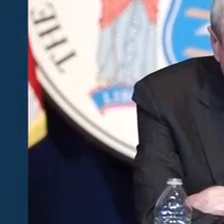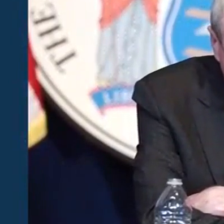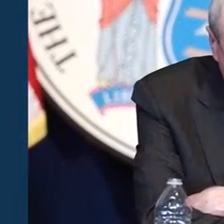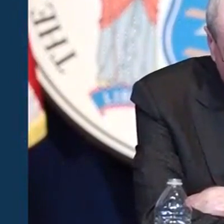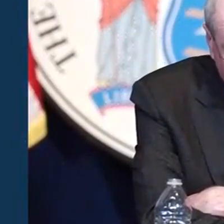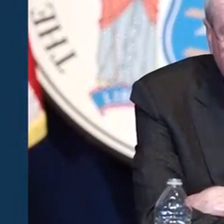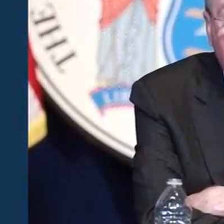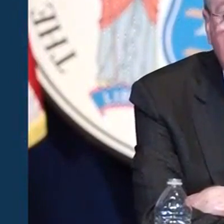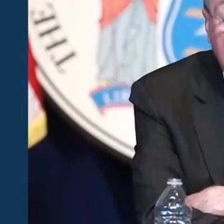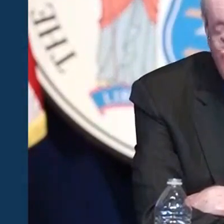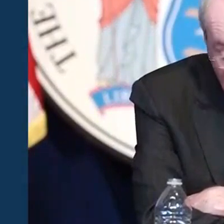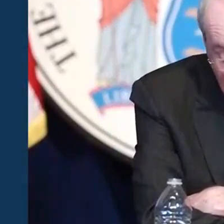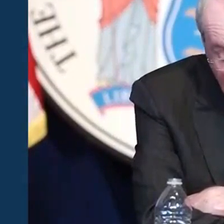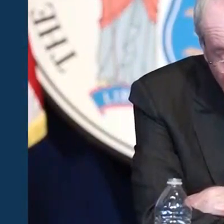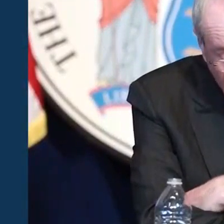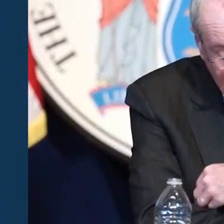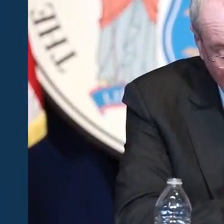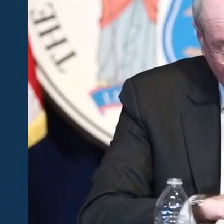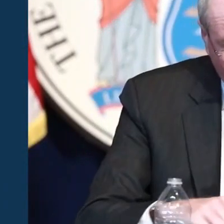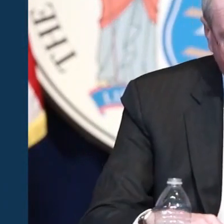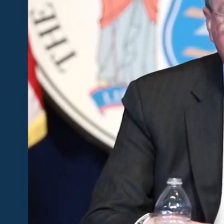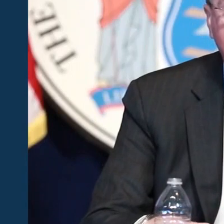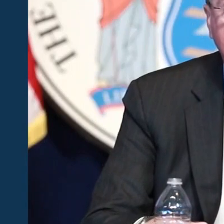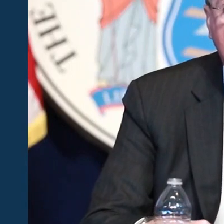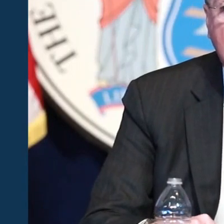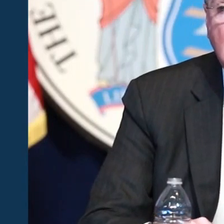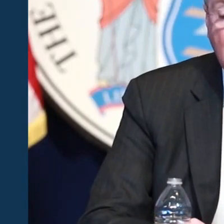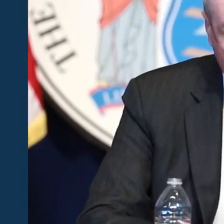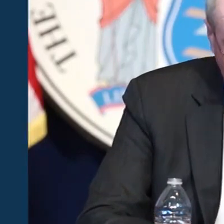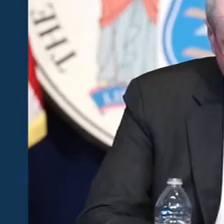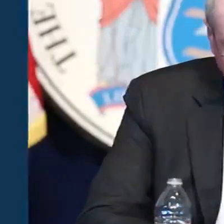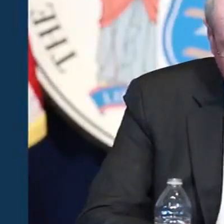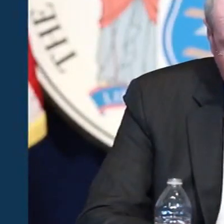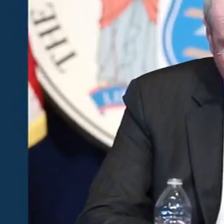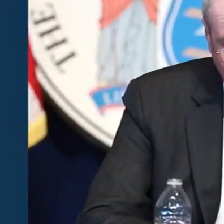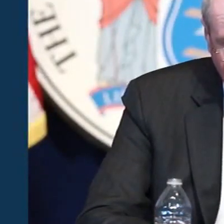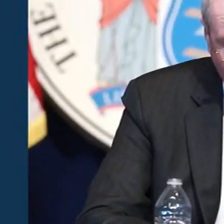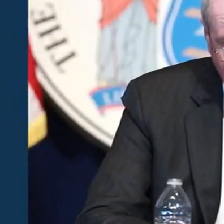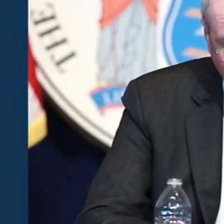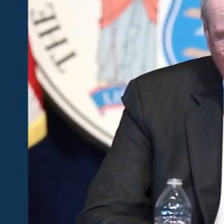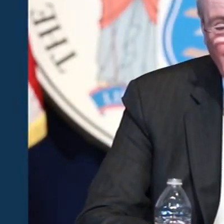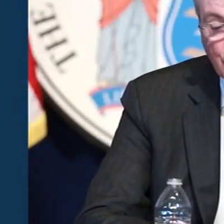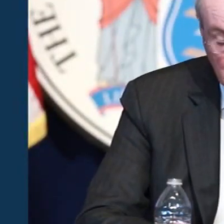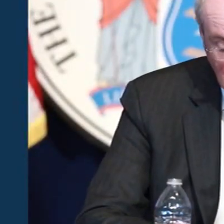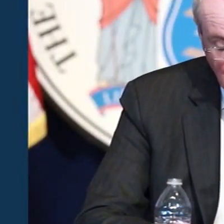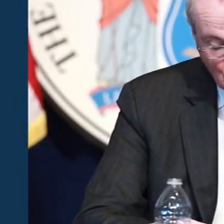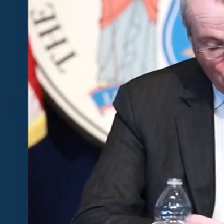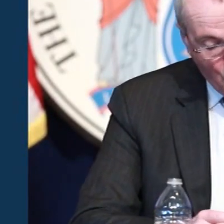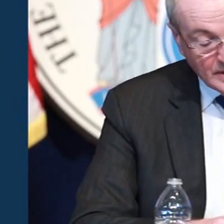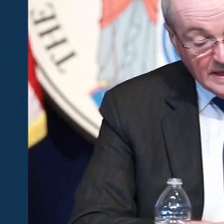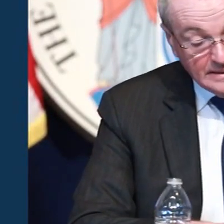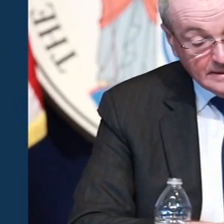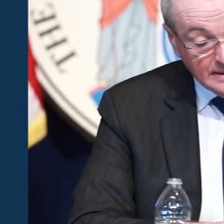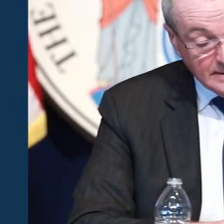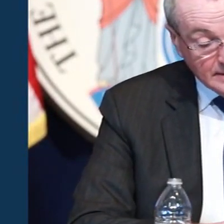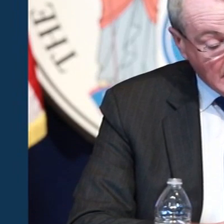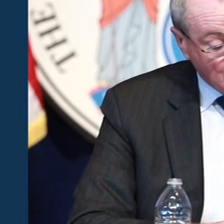Cuomo, Lamont, Wolf, Carney, and Raimondo to announce the formation of a regional advisory board or council to